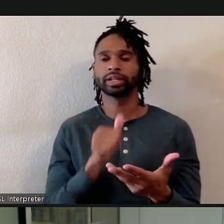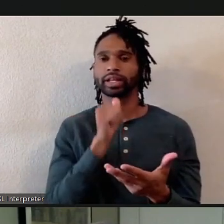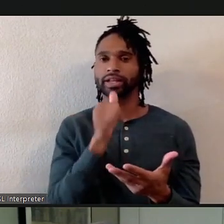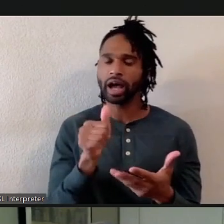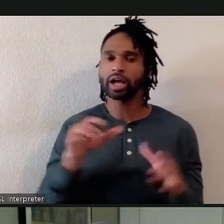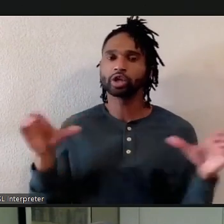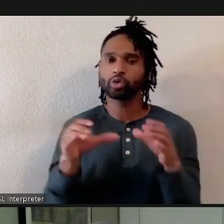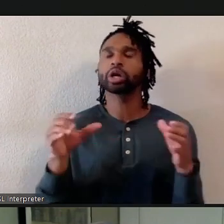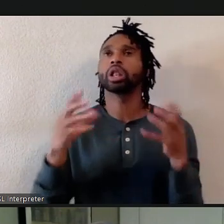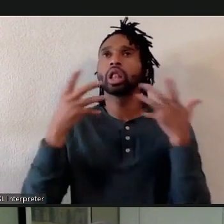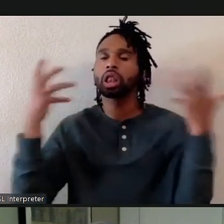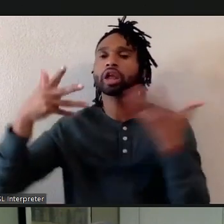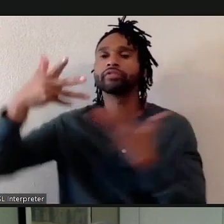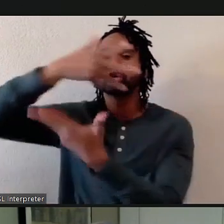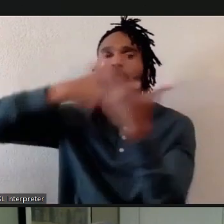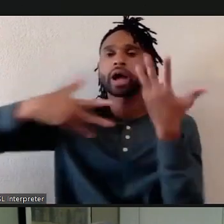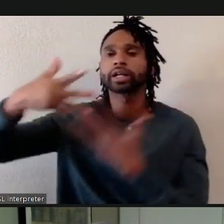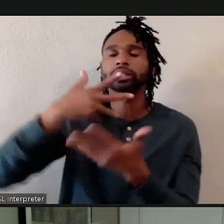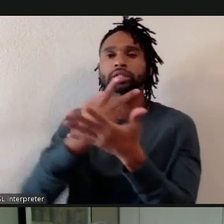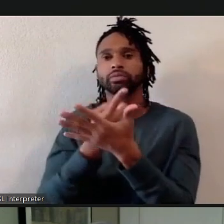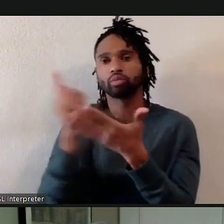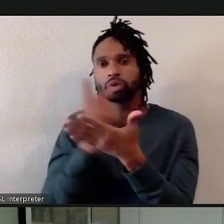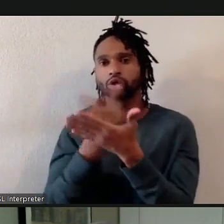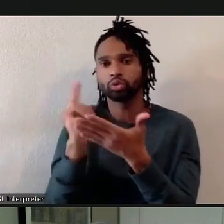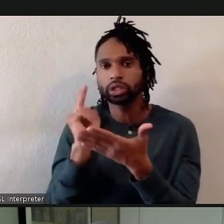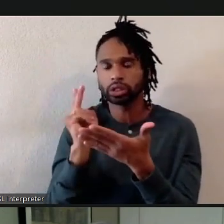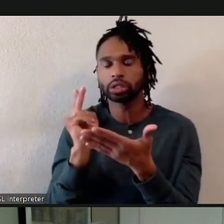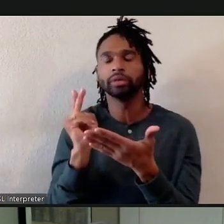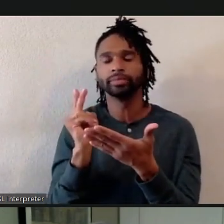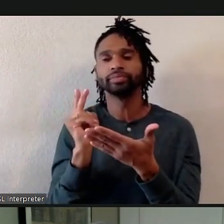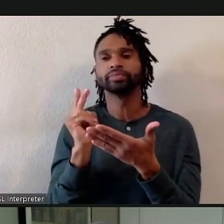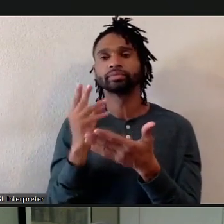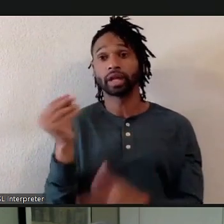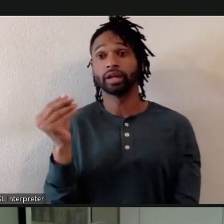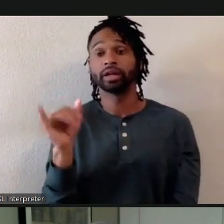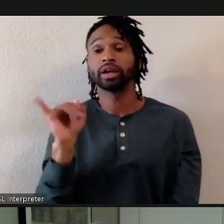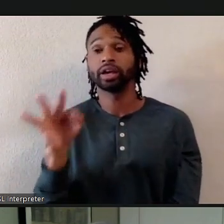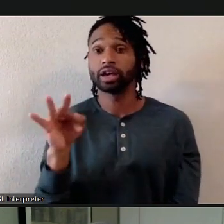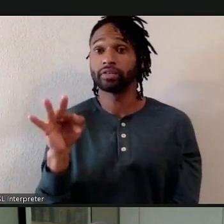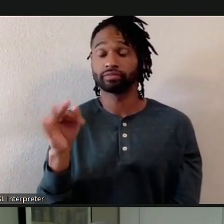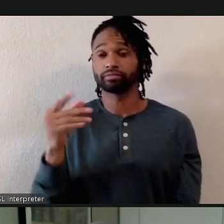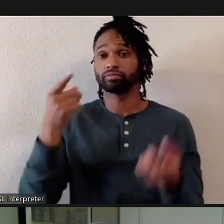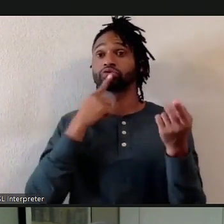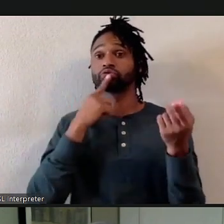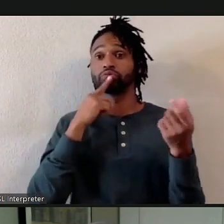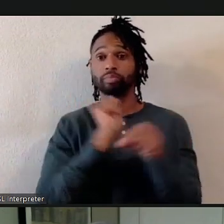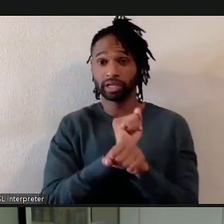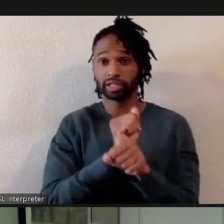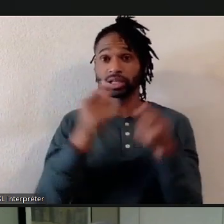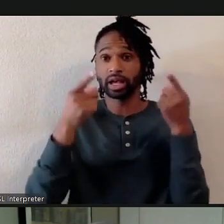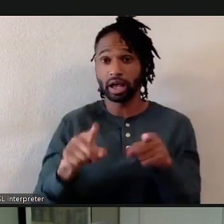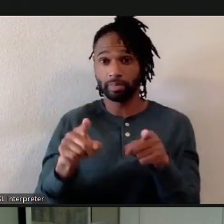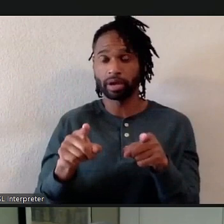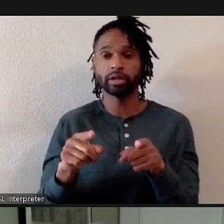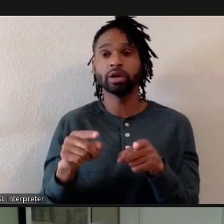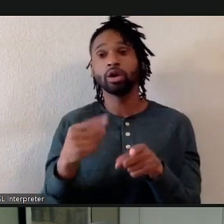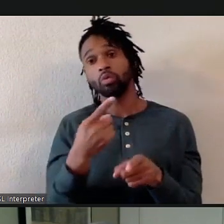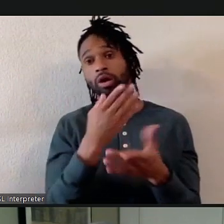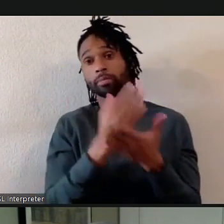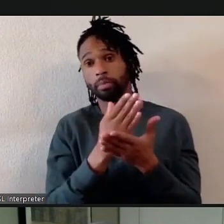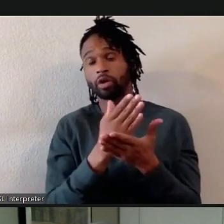of interactions in the last 2 weeks. And if it turns out this other part of my family is out and